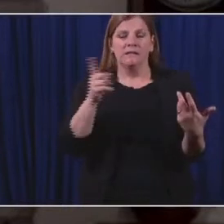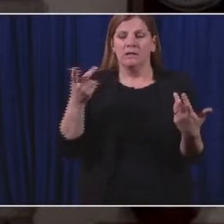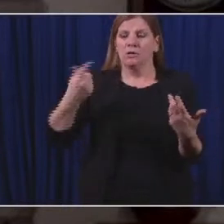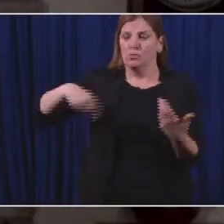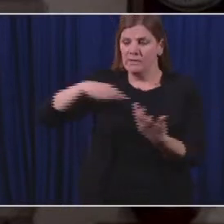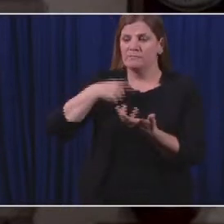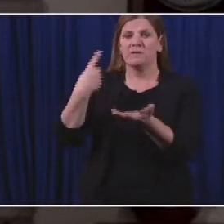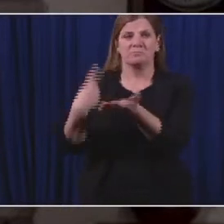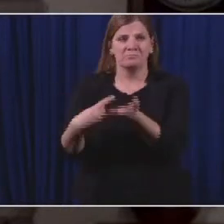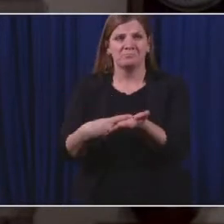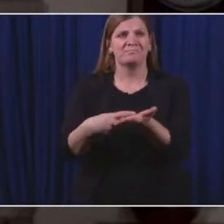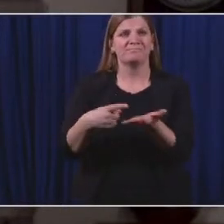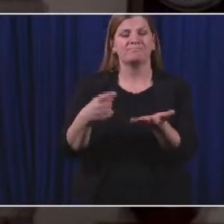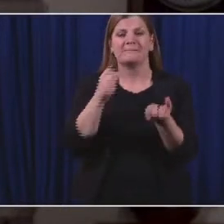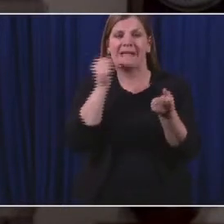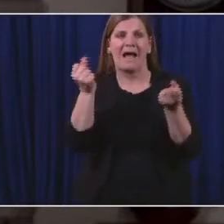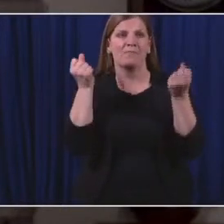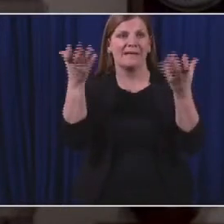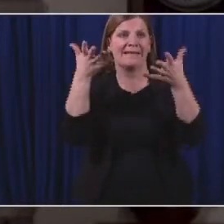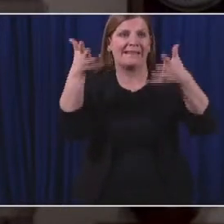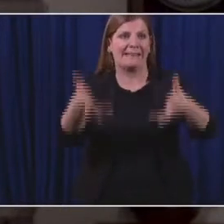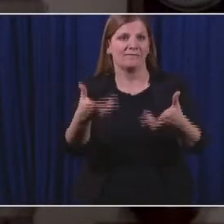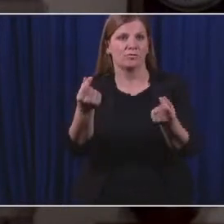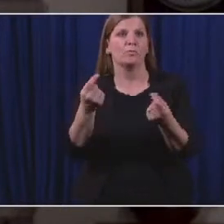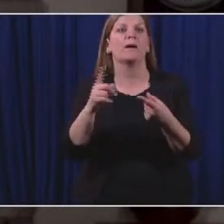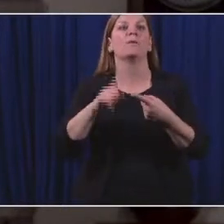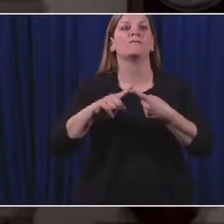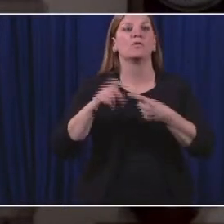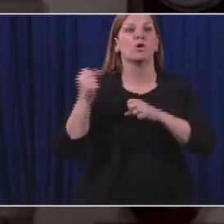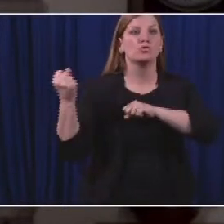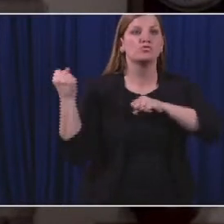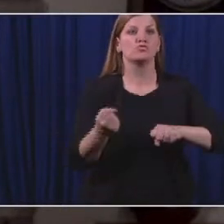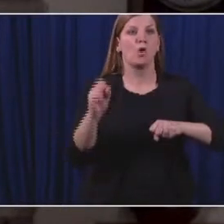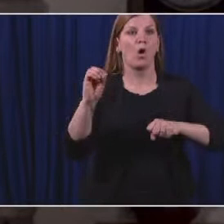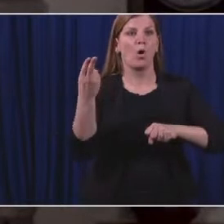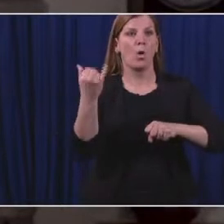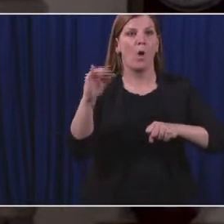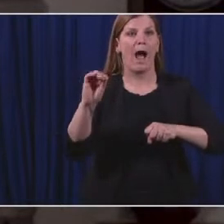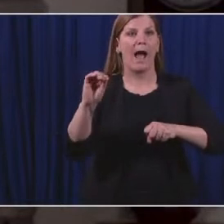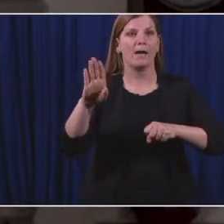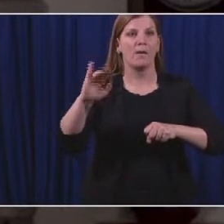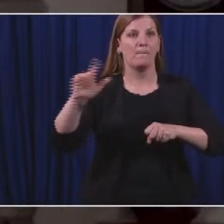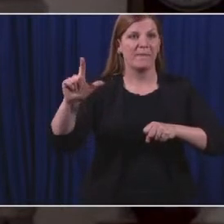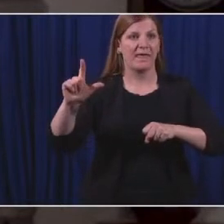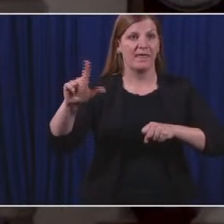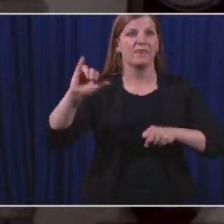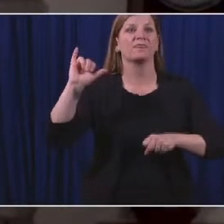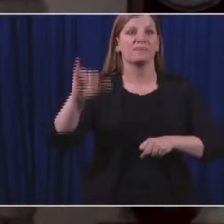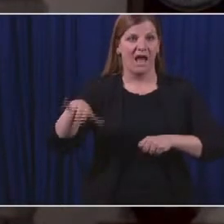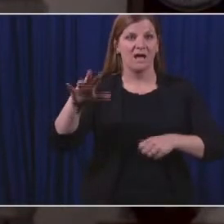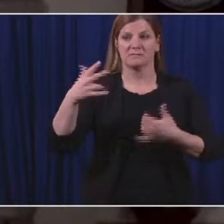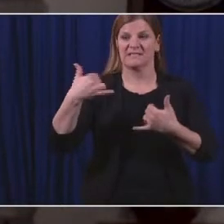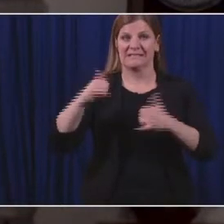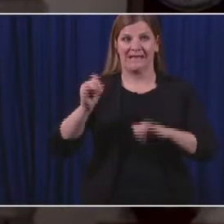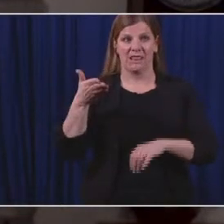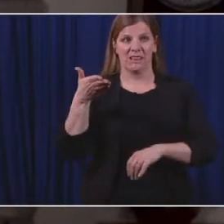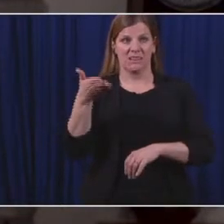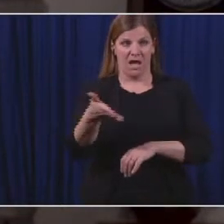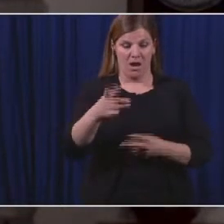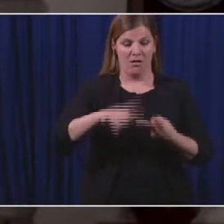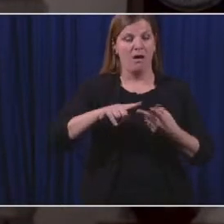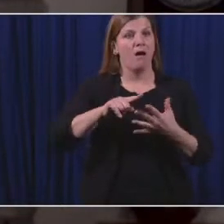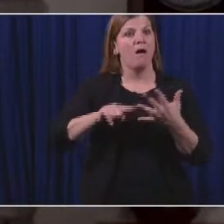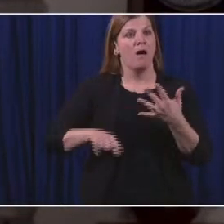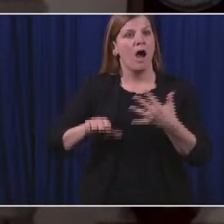But our Strong Ohio bill has been there. It has things that really, really matter, will